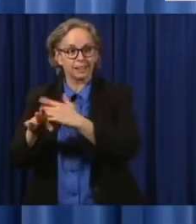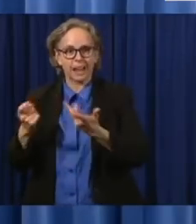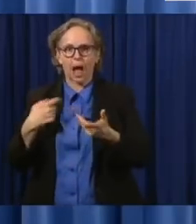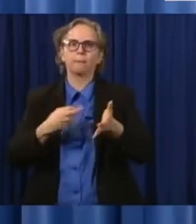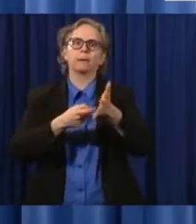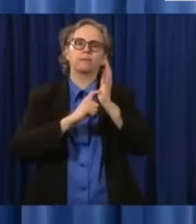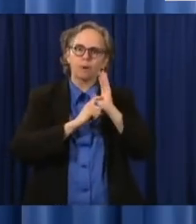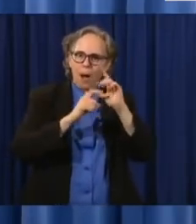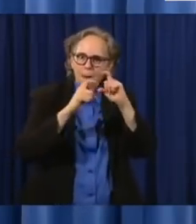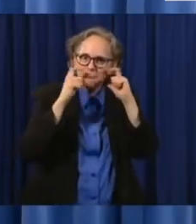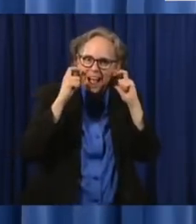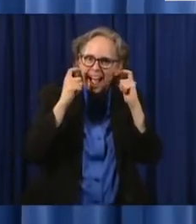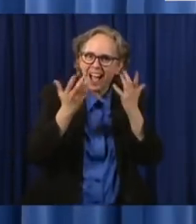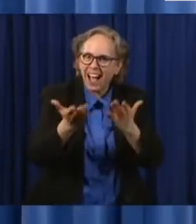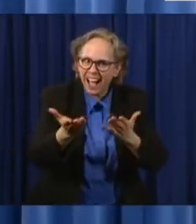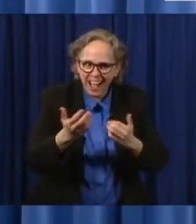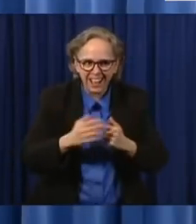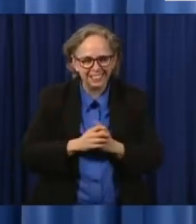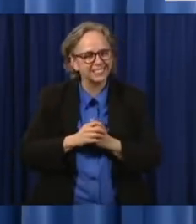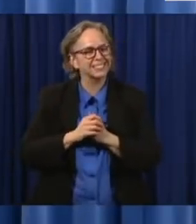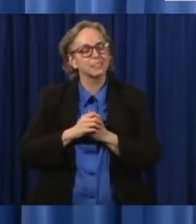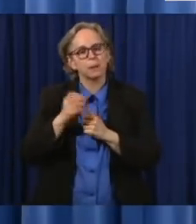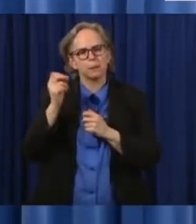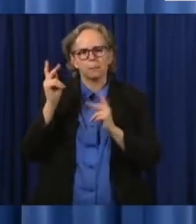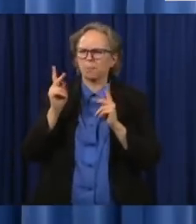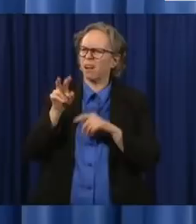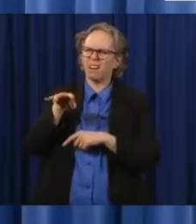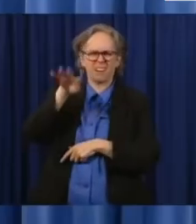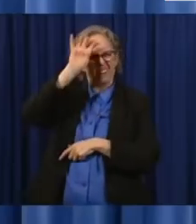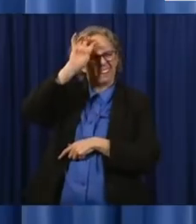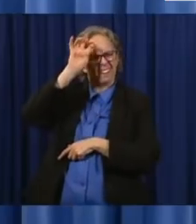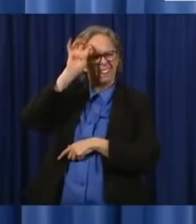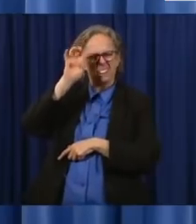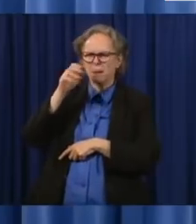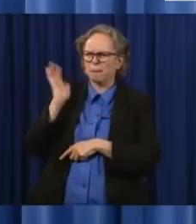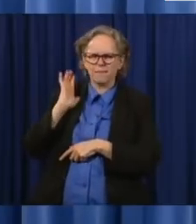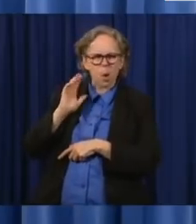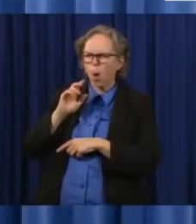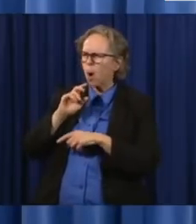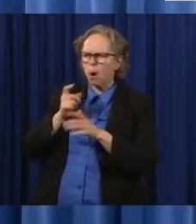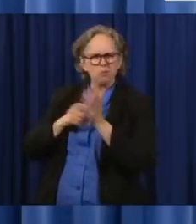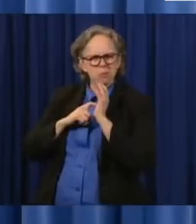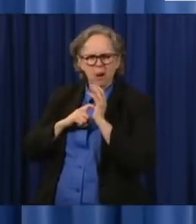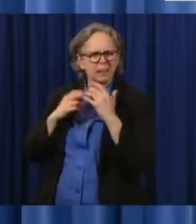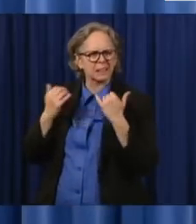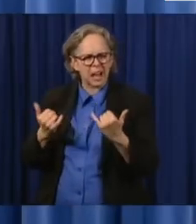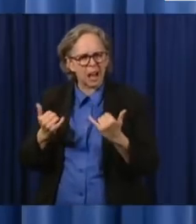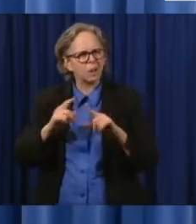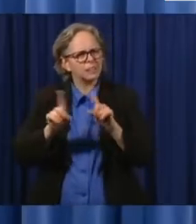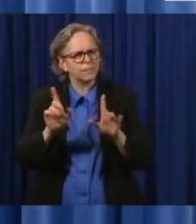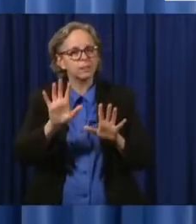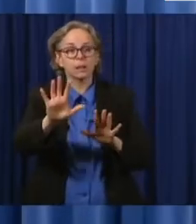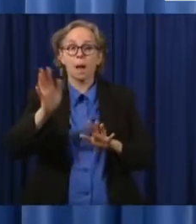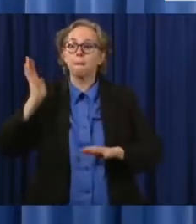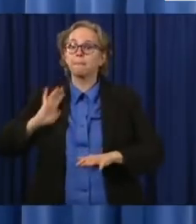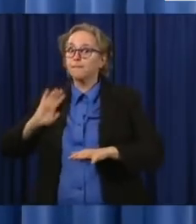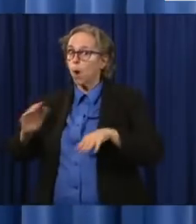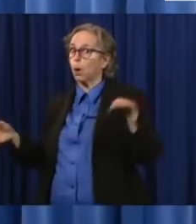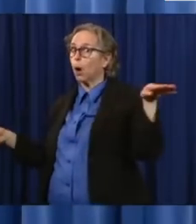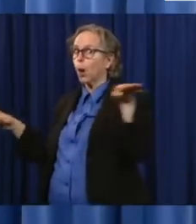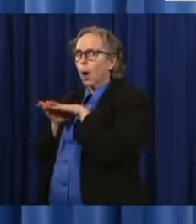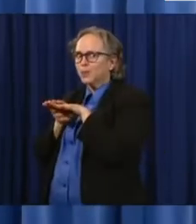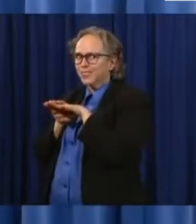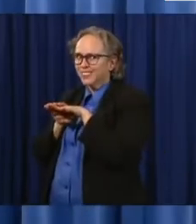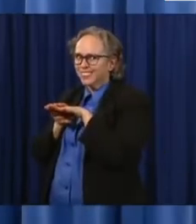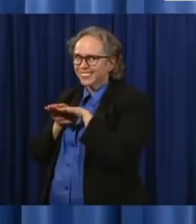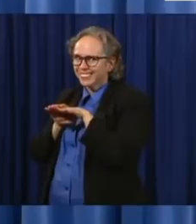and say, well, you guys didn't have that requirement a while ago. Well, we didn't have it when we were closed. We got more medical